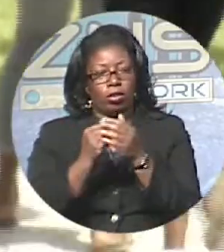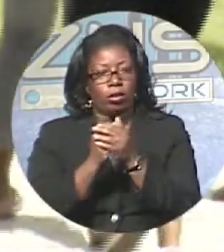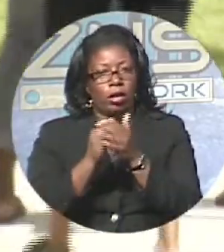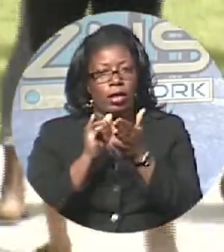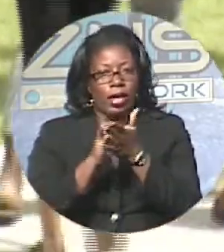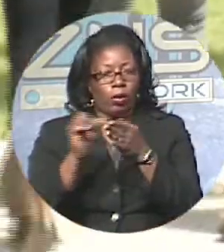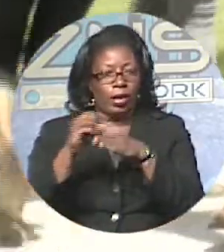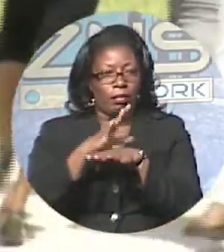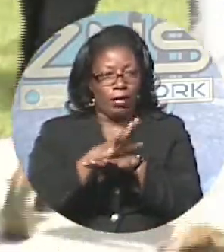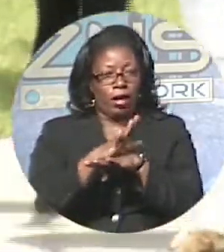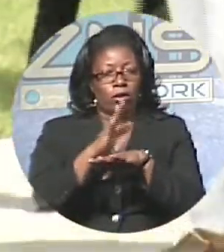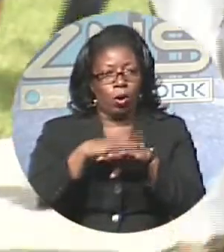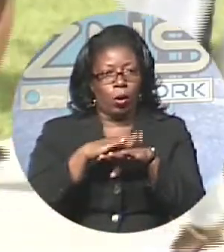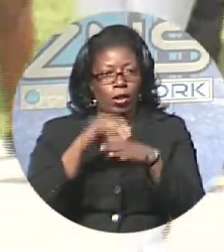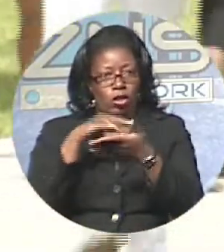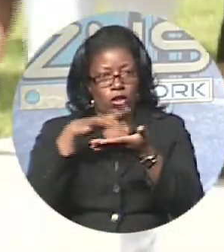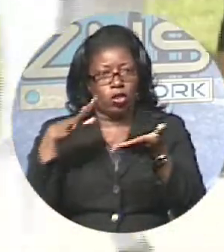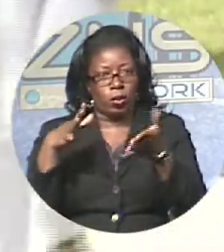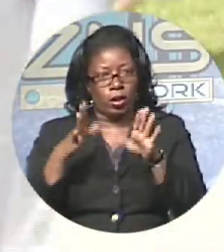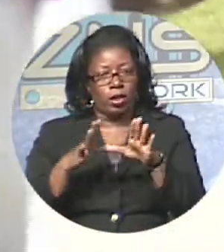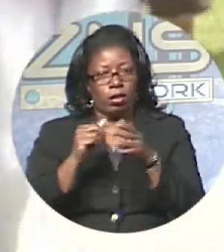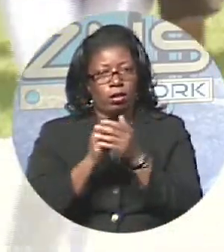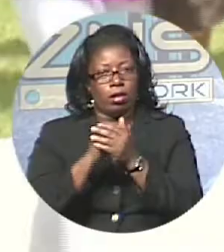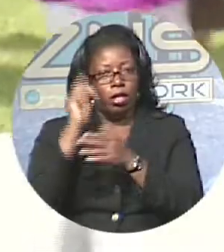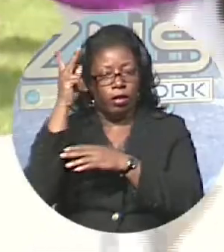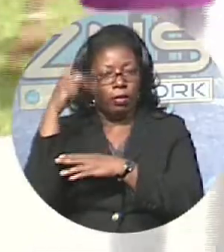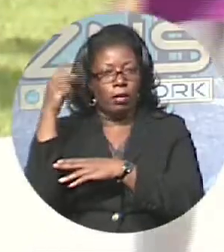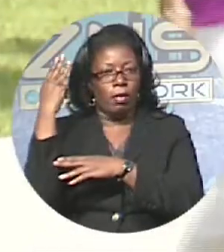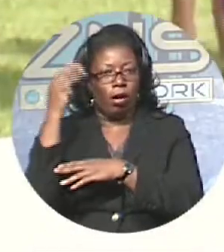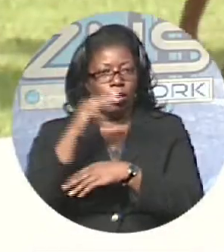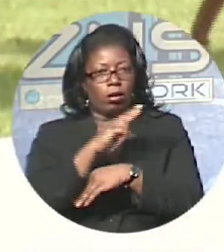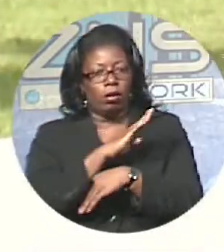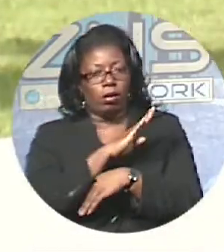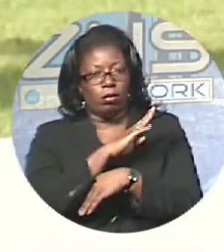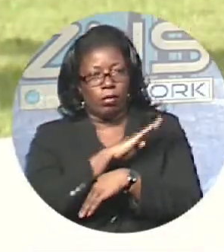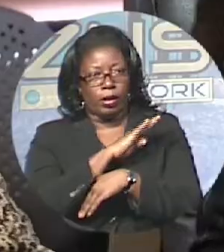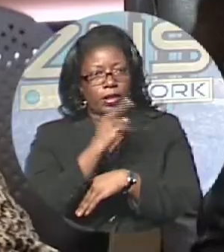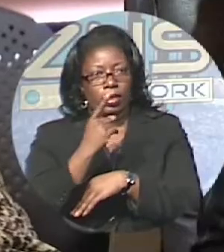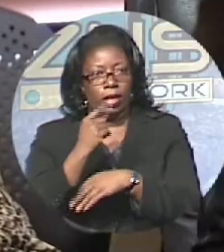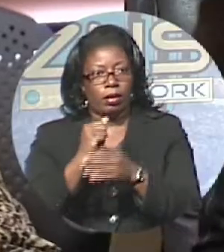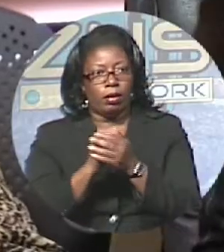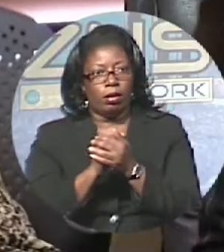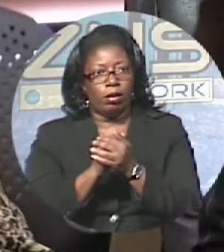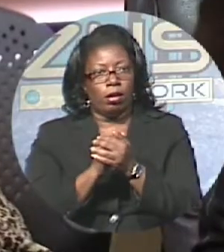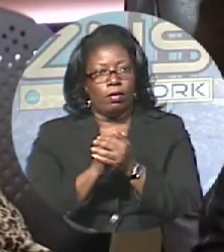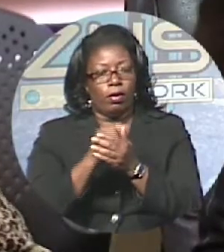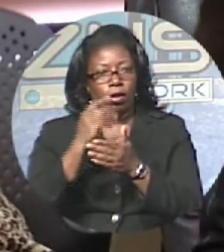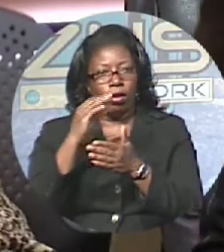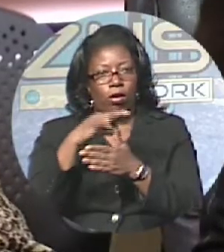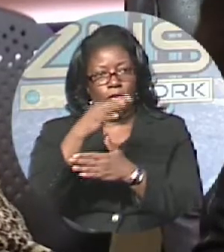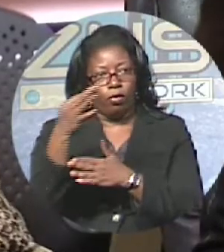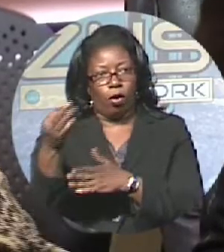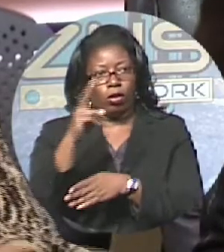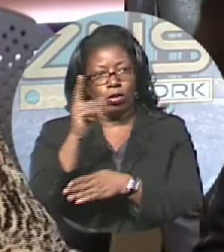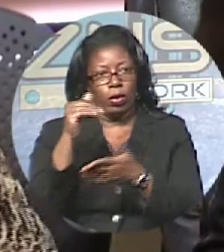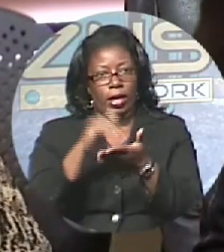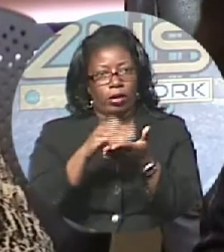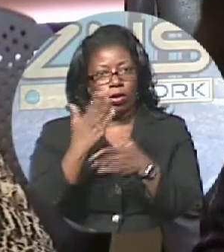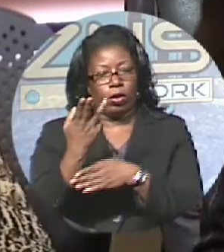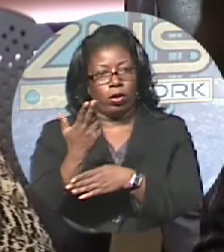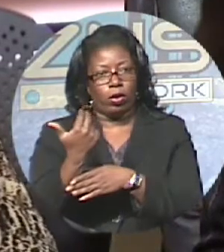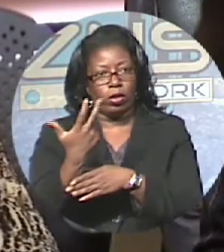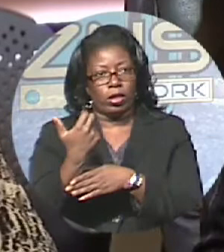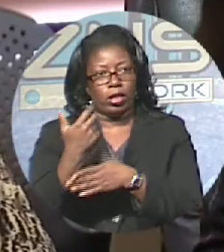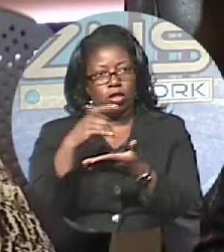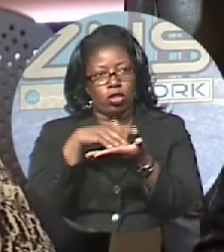hike would place on the students, Interim VP of Finance Marlo Murphy-Brennan breaks it down. For the fall 2013 semester,